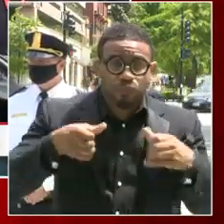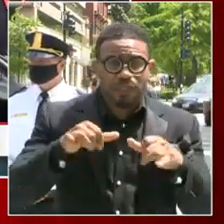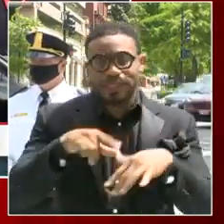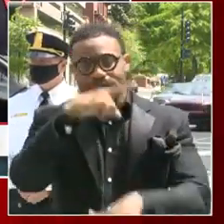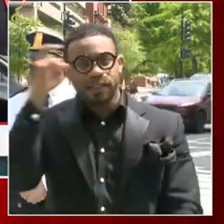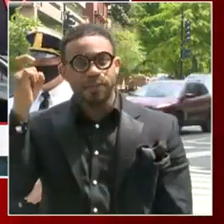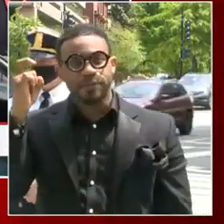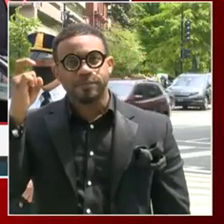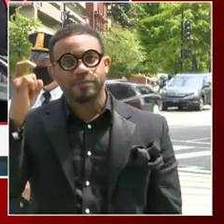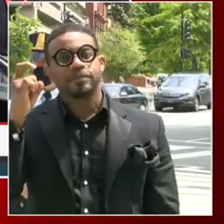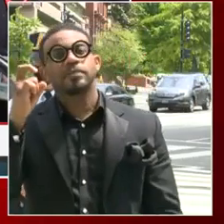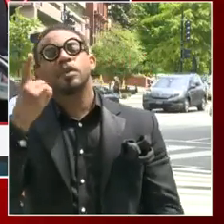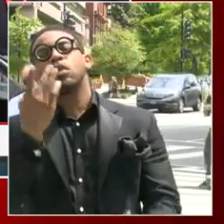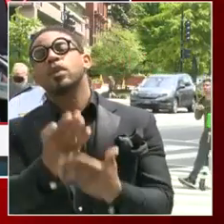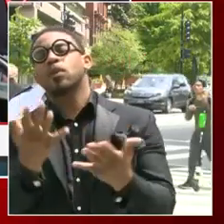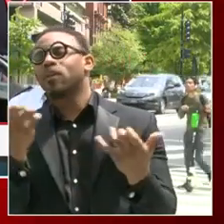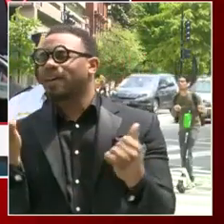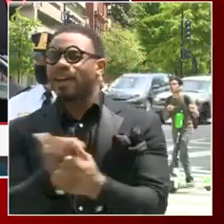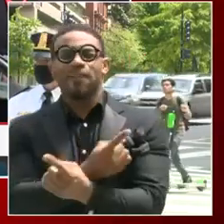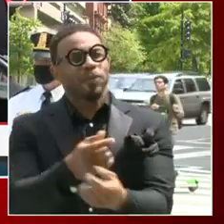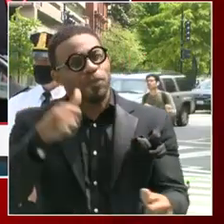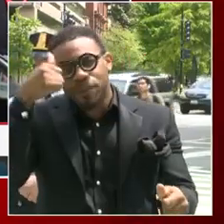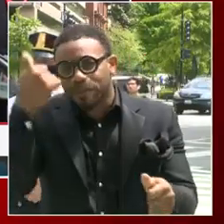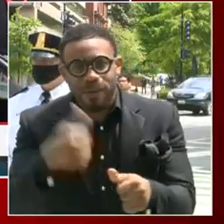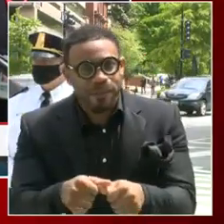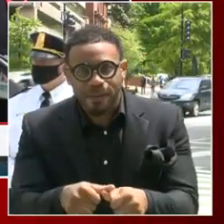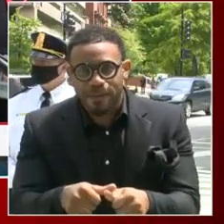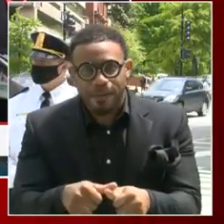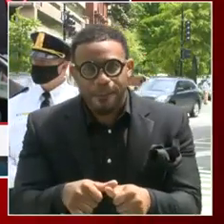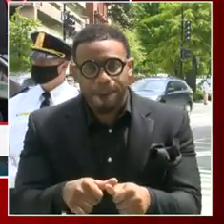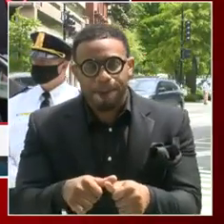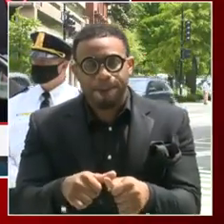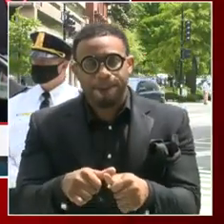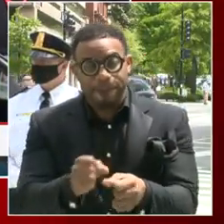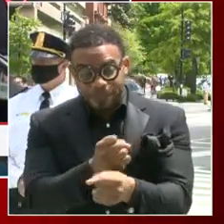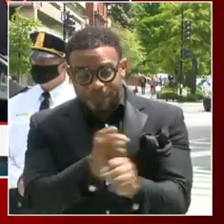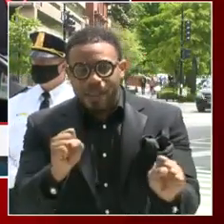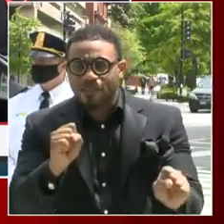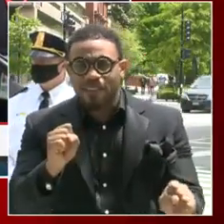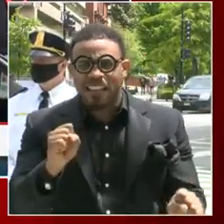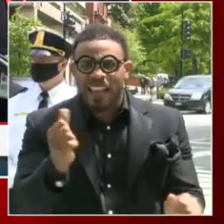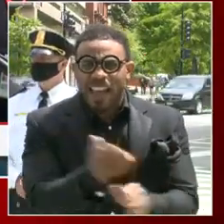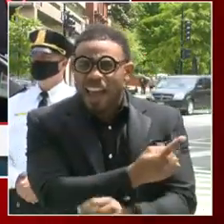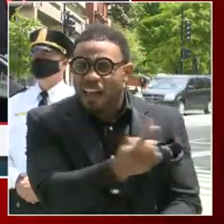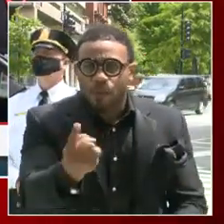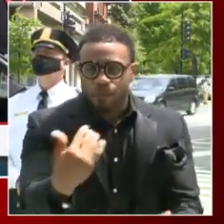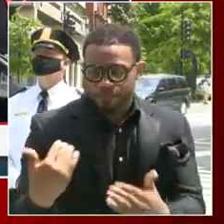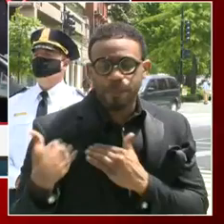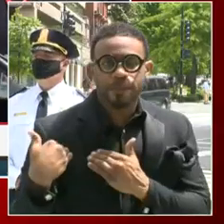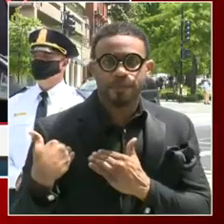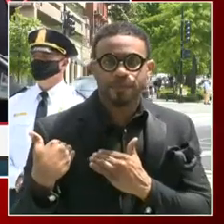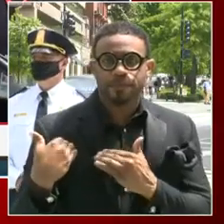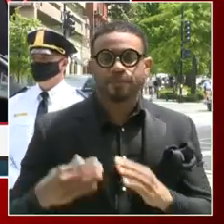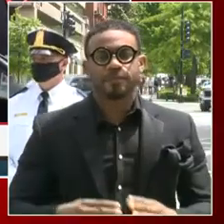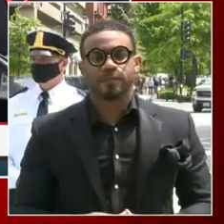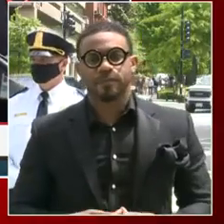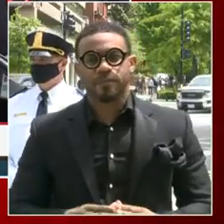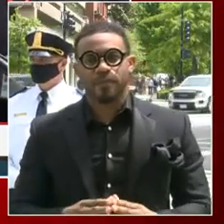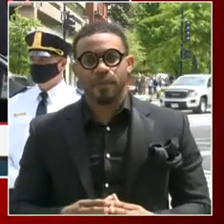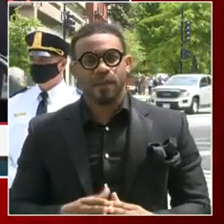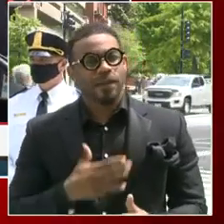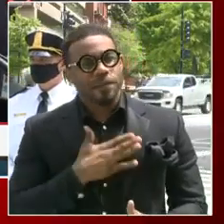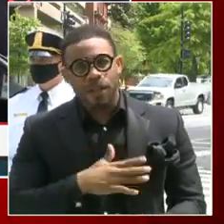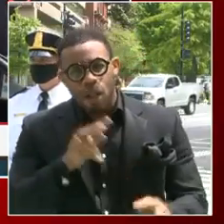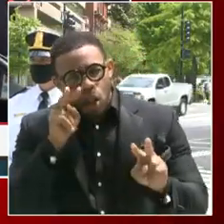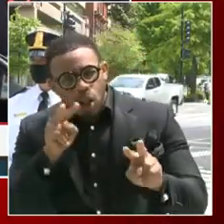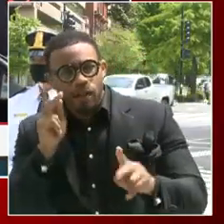summer, there's one thing we want everyone to remember. Safety is everyone's responsibility.